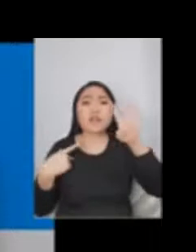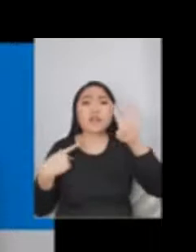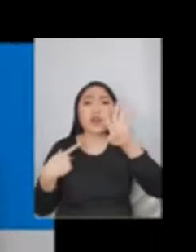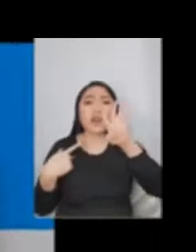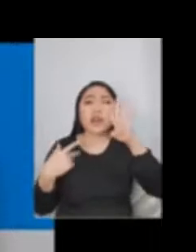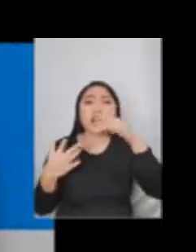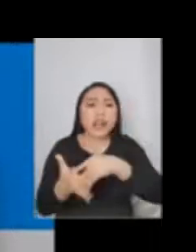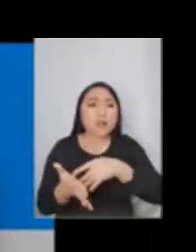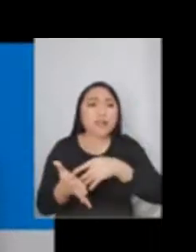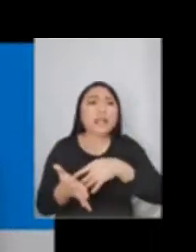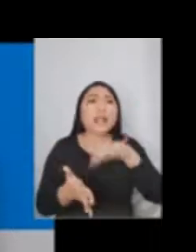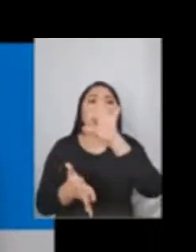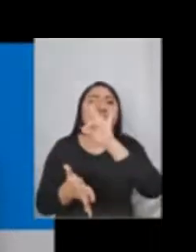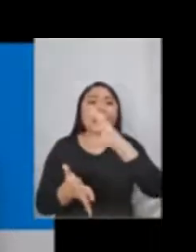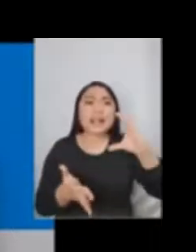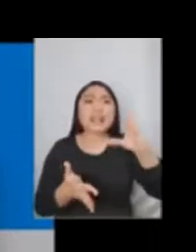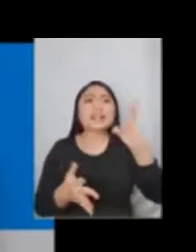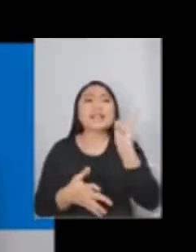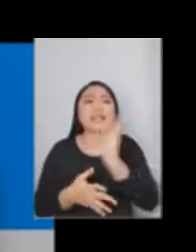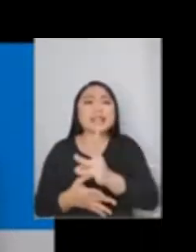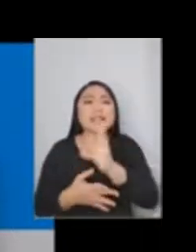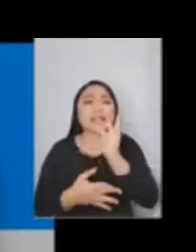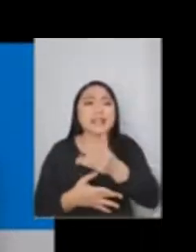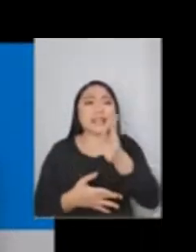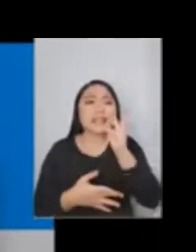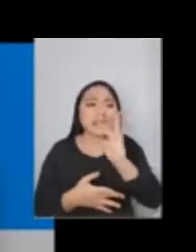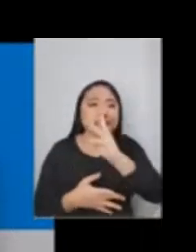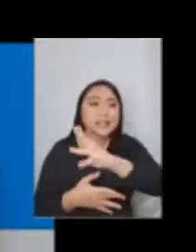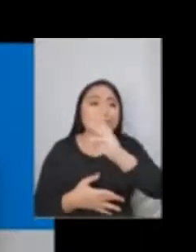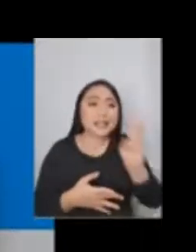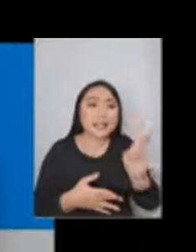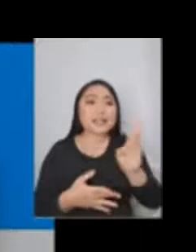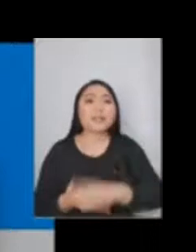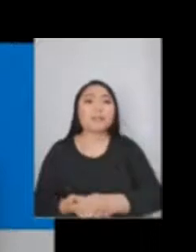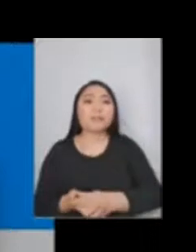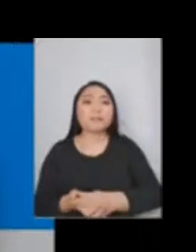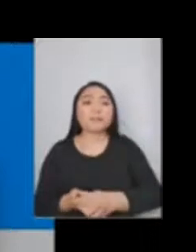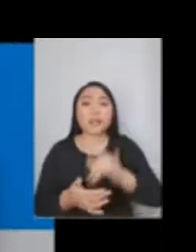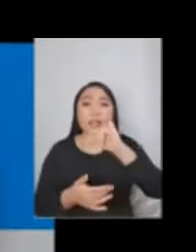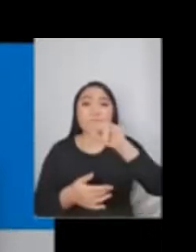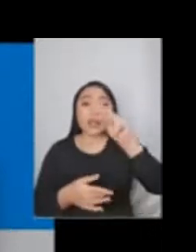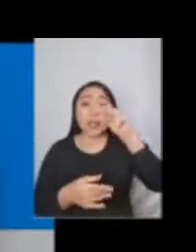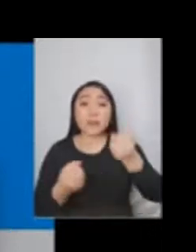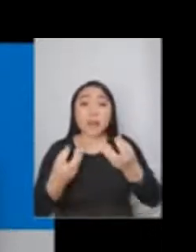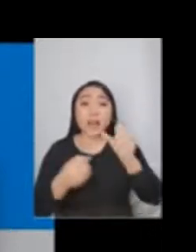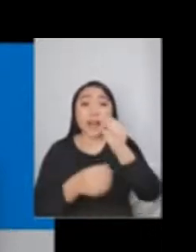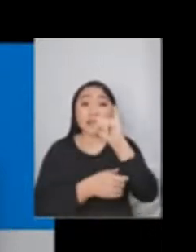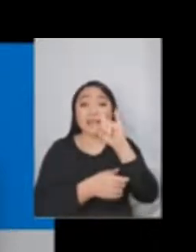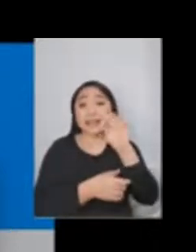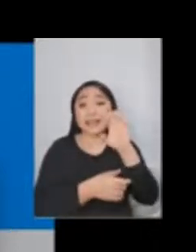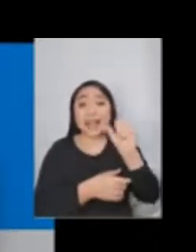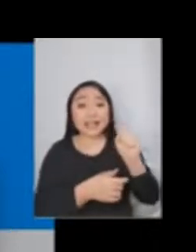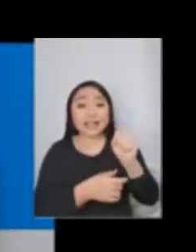institutions, such as schools and universities. We have also from LGUs,